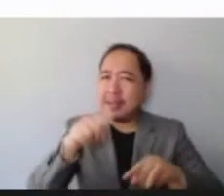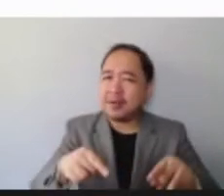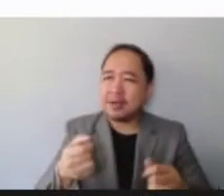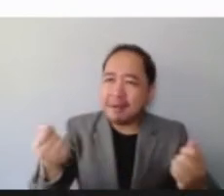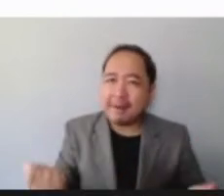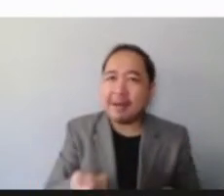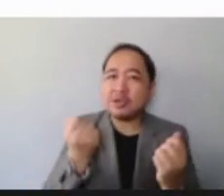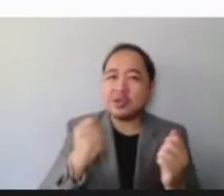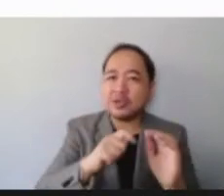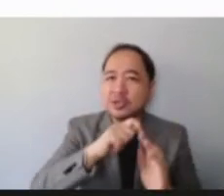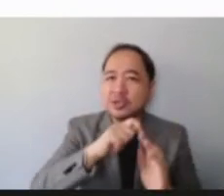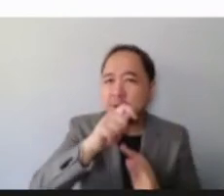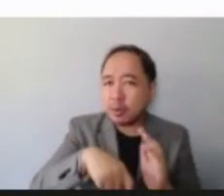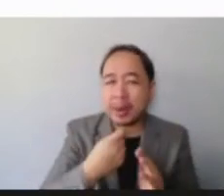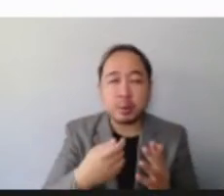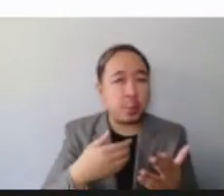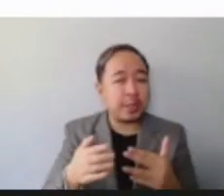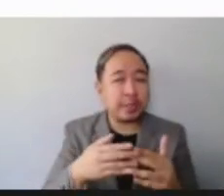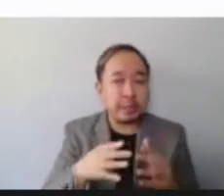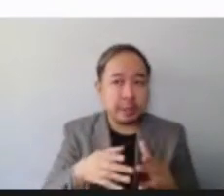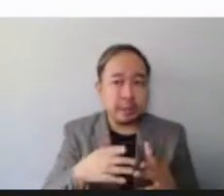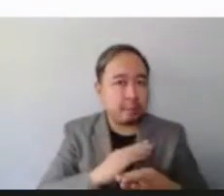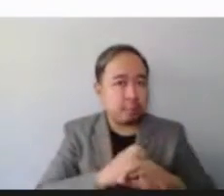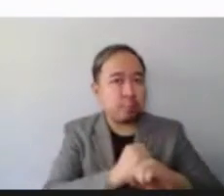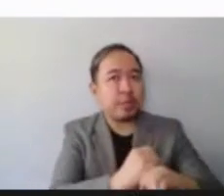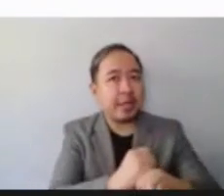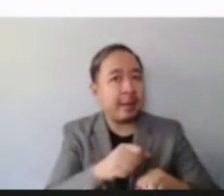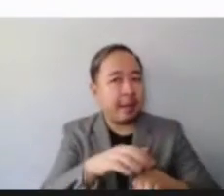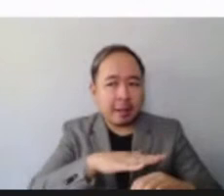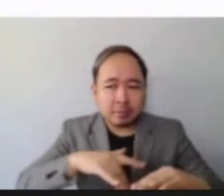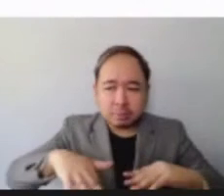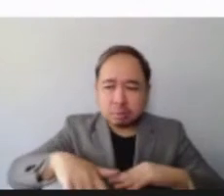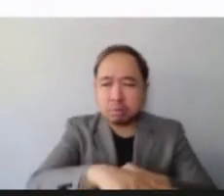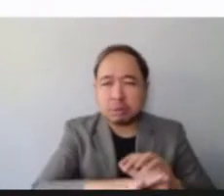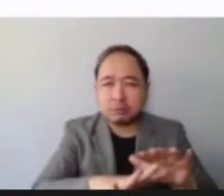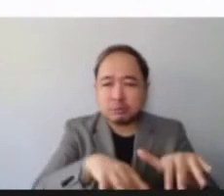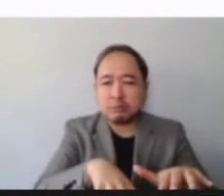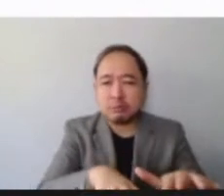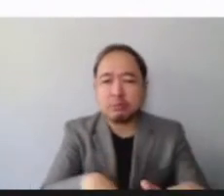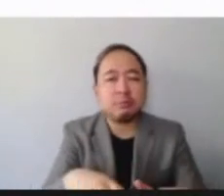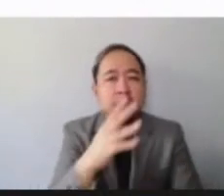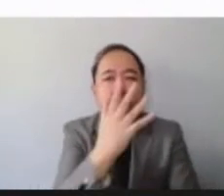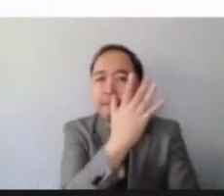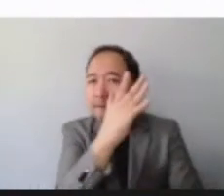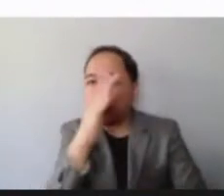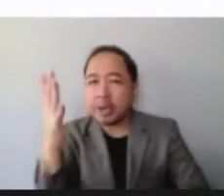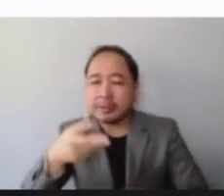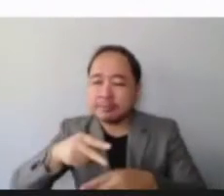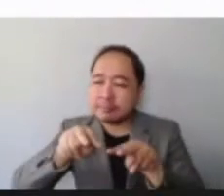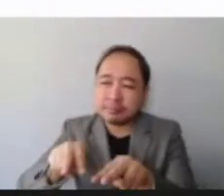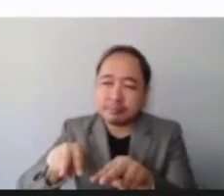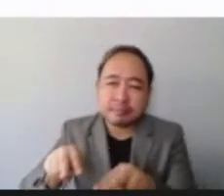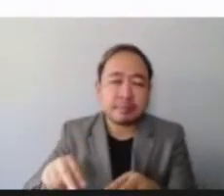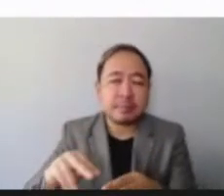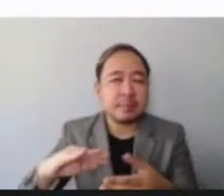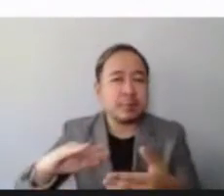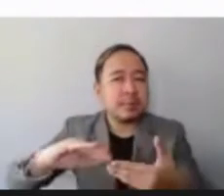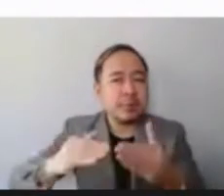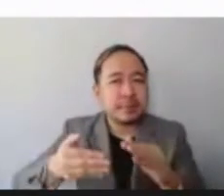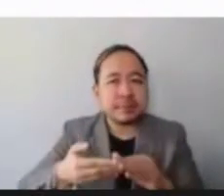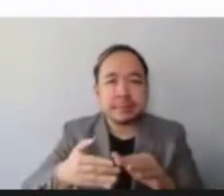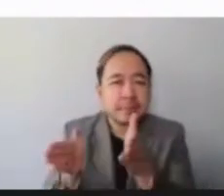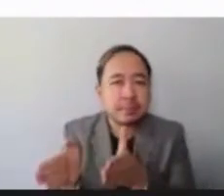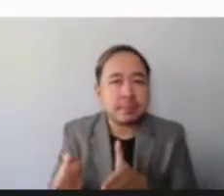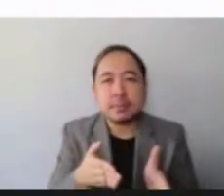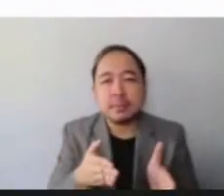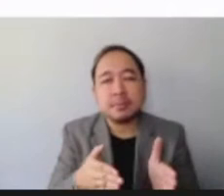they're related to Mega Marine protected areas landscape restoration Forest planning City climate action plans or